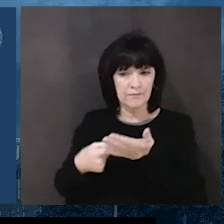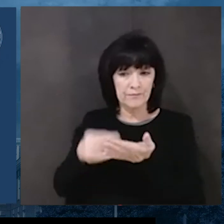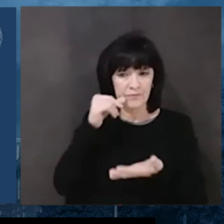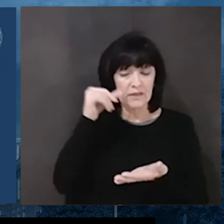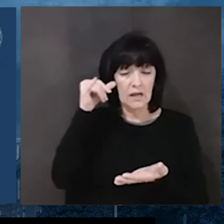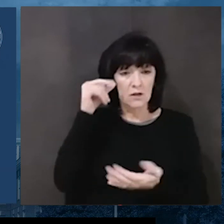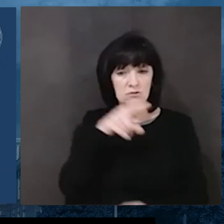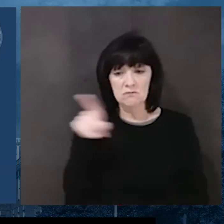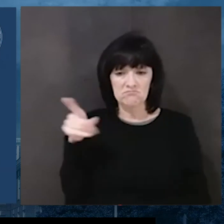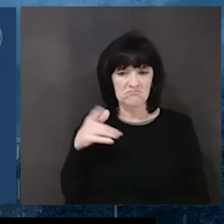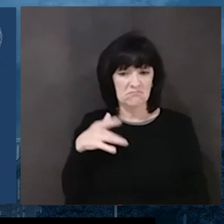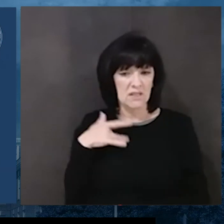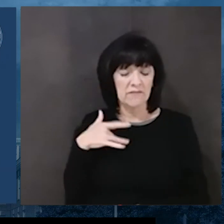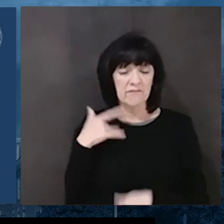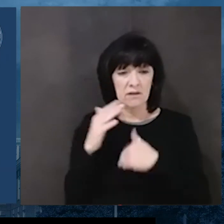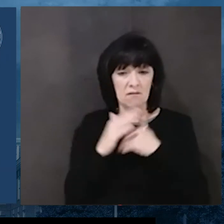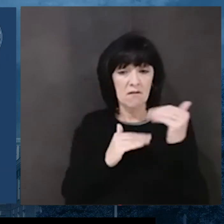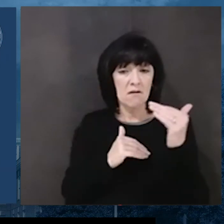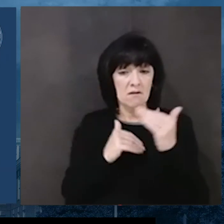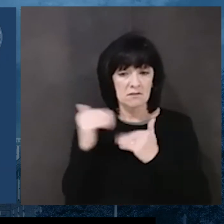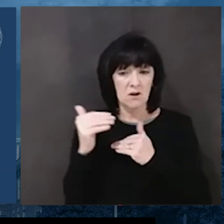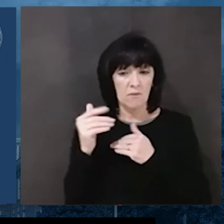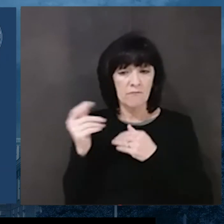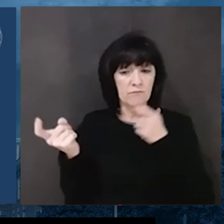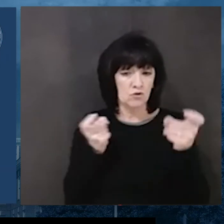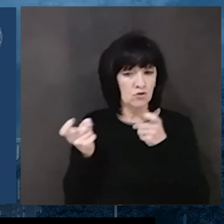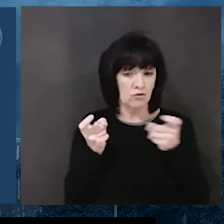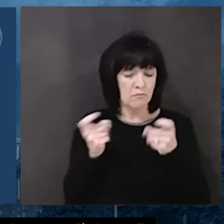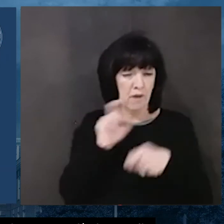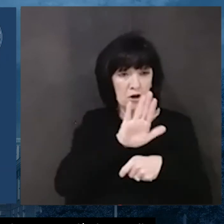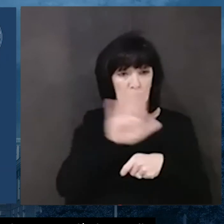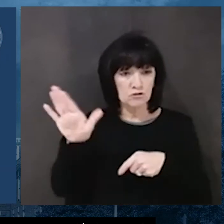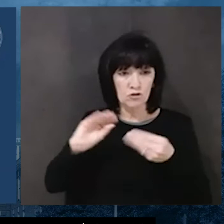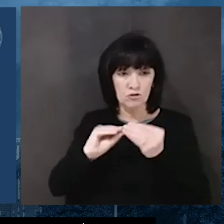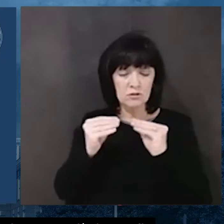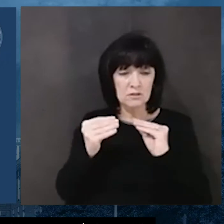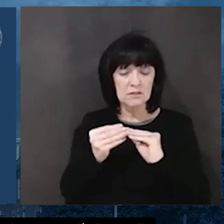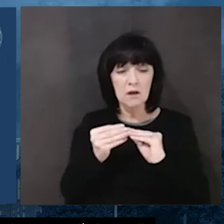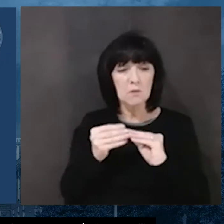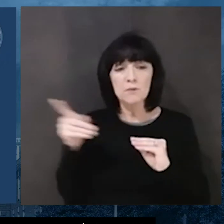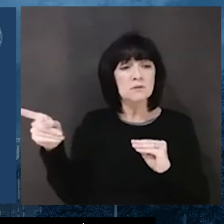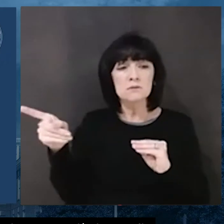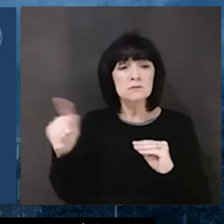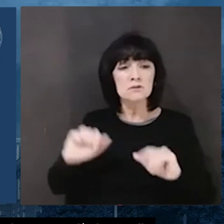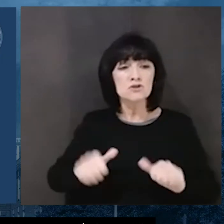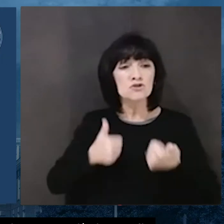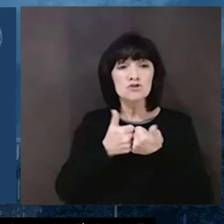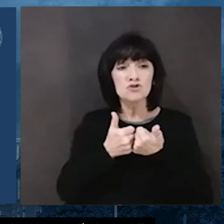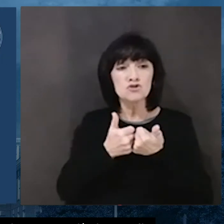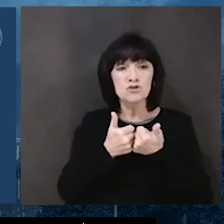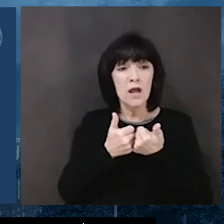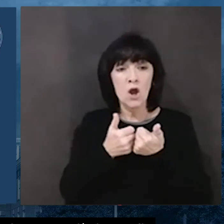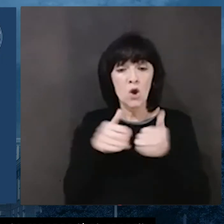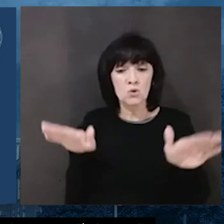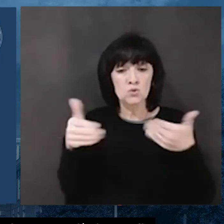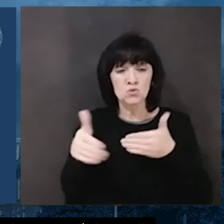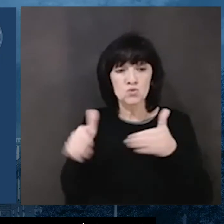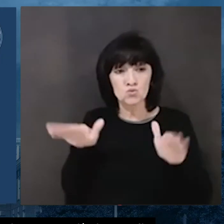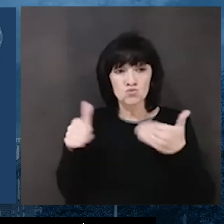that capacity. Their biggest challenge is not so much the room space that they need, but